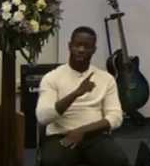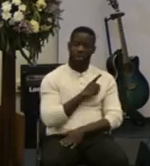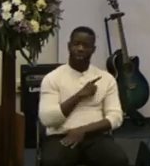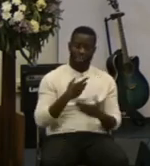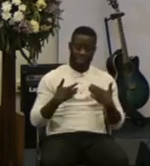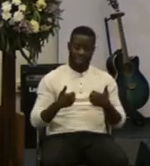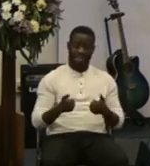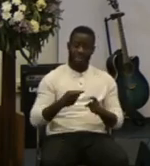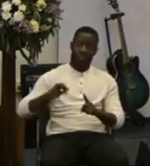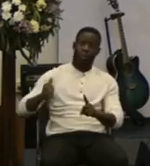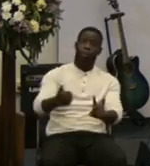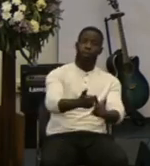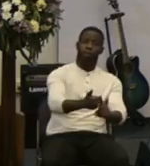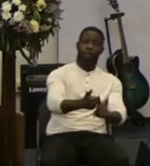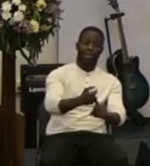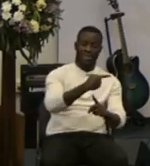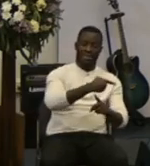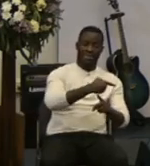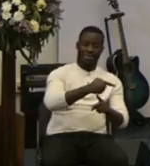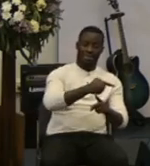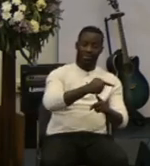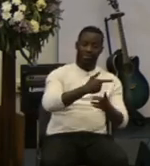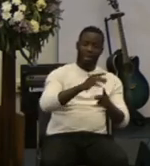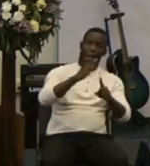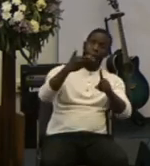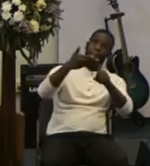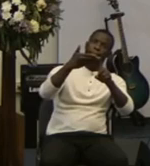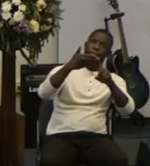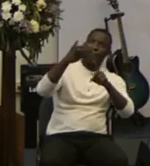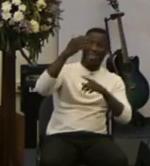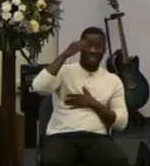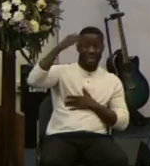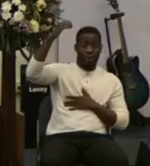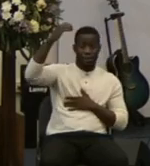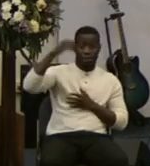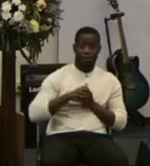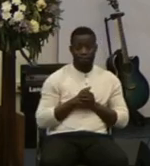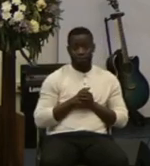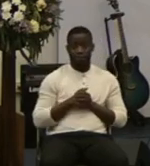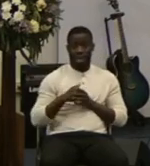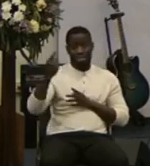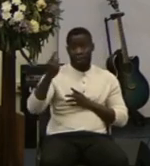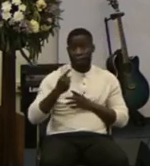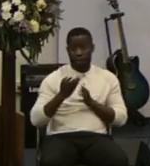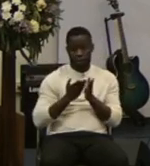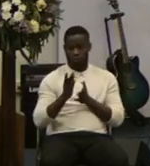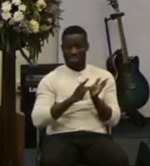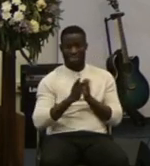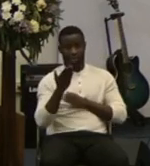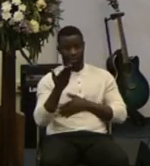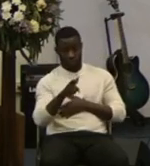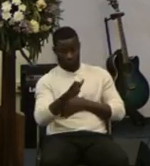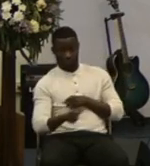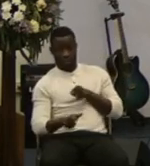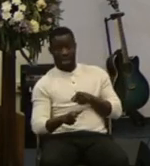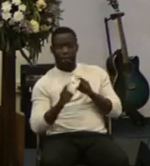they're there to support his contention that the kingdom has come.